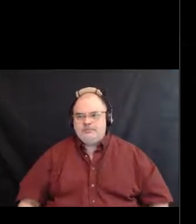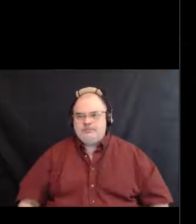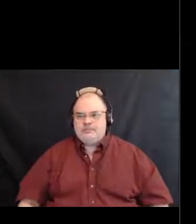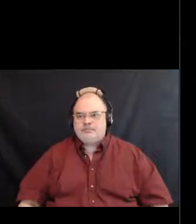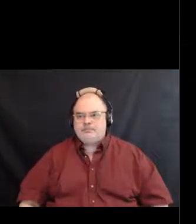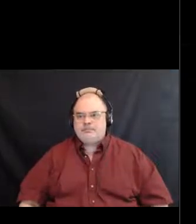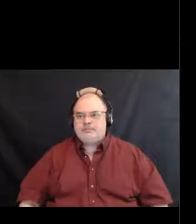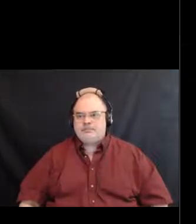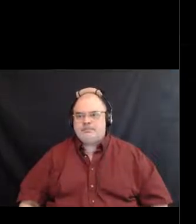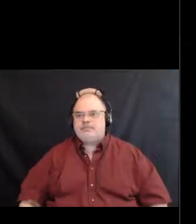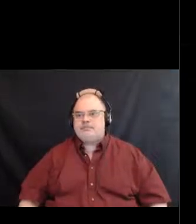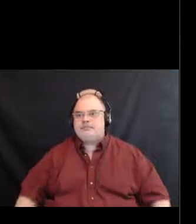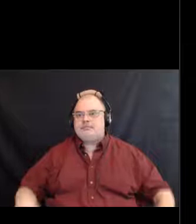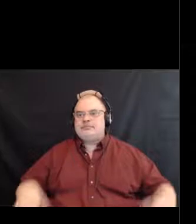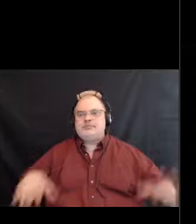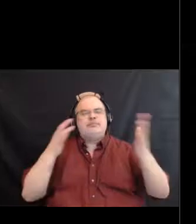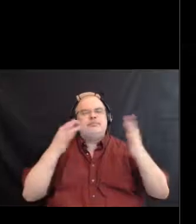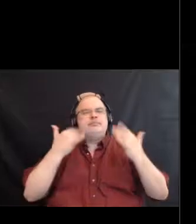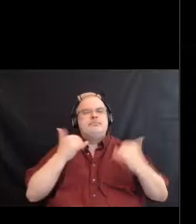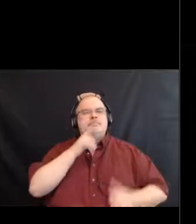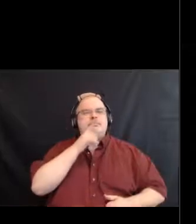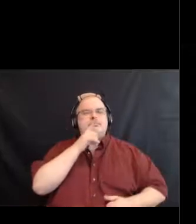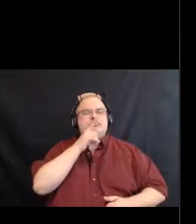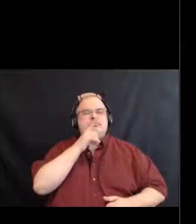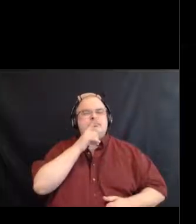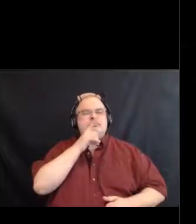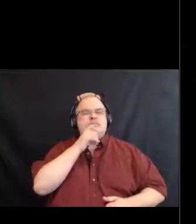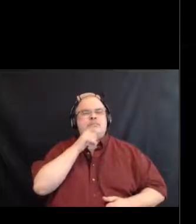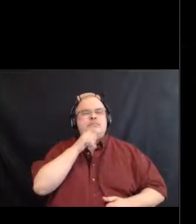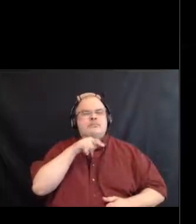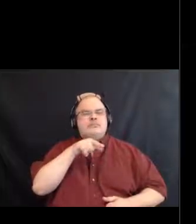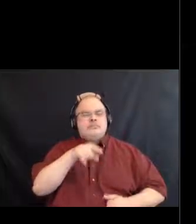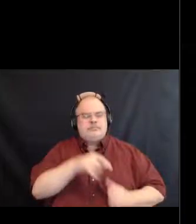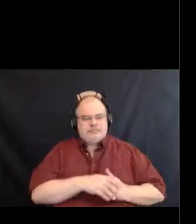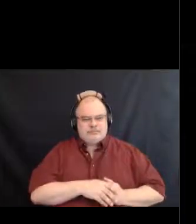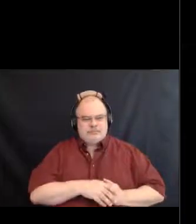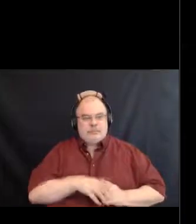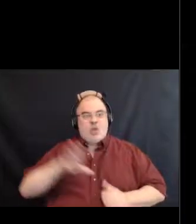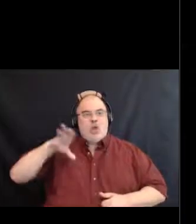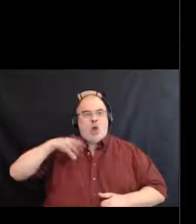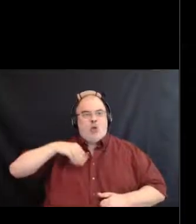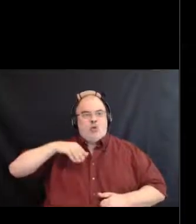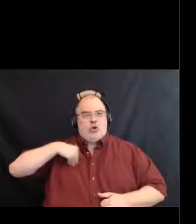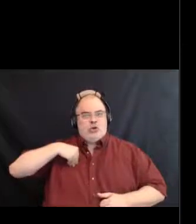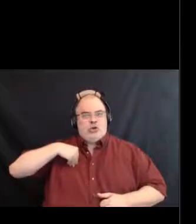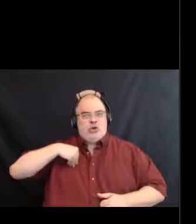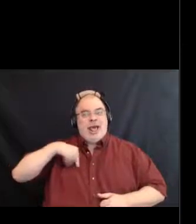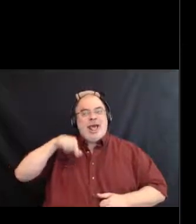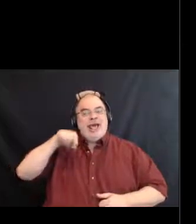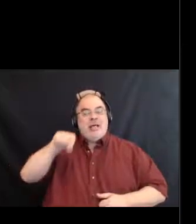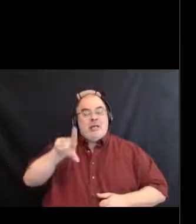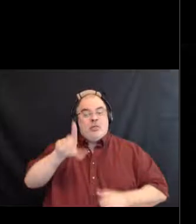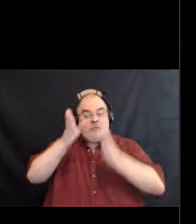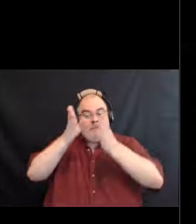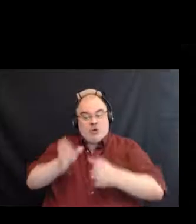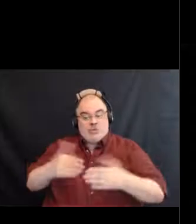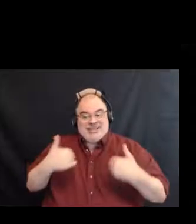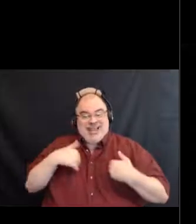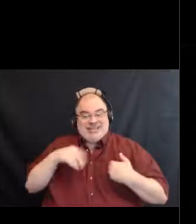Now let's look about who owns the account. This is also unique. The person with the disability is the owner of the